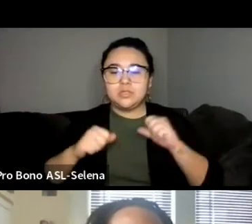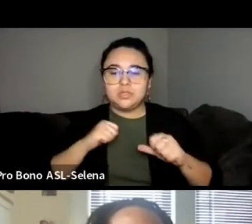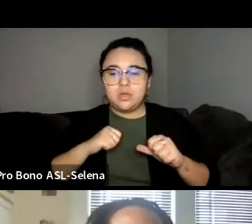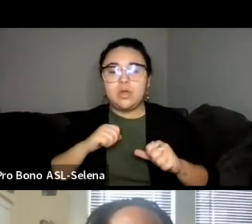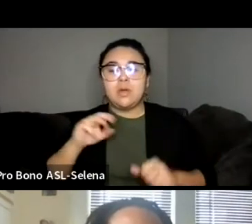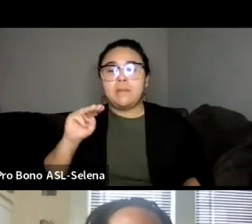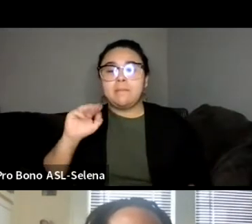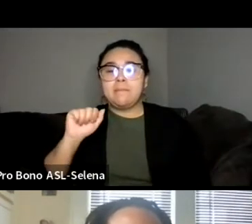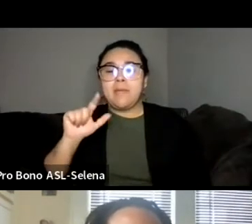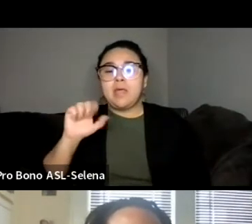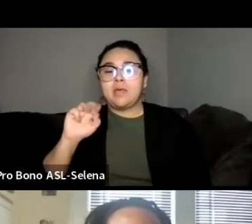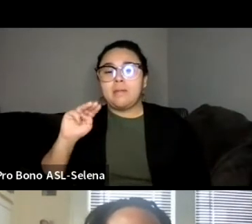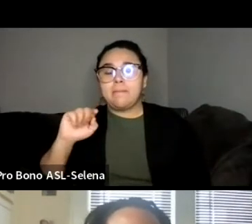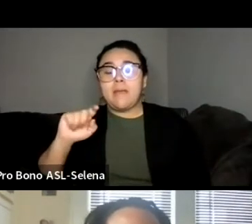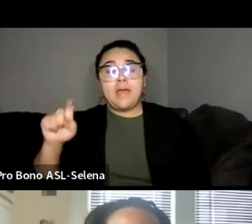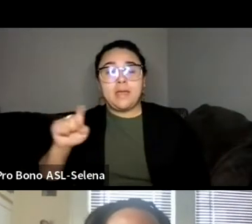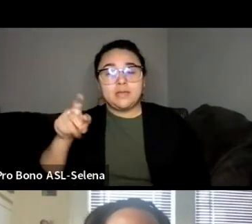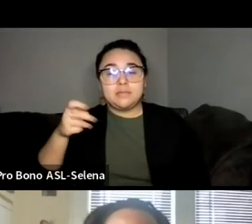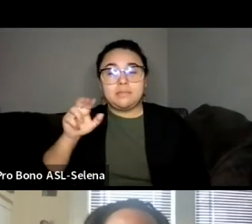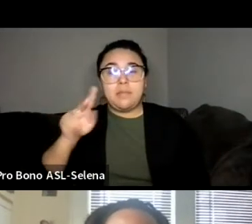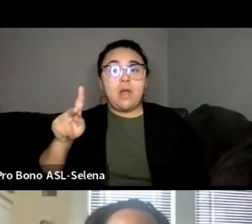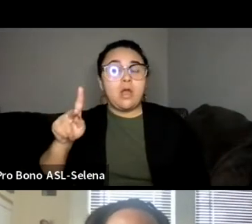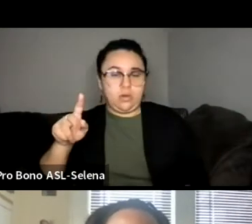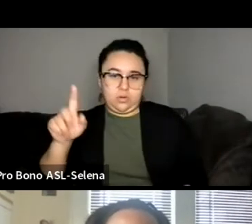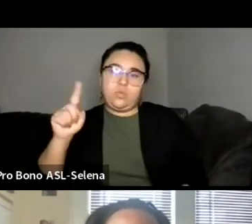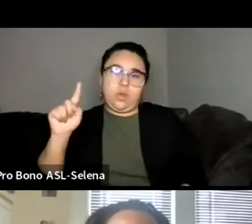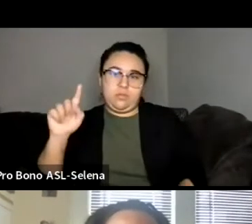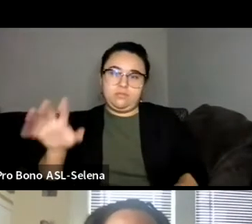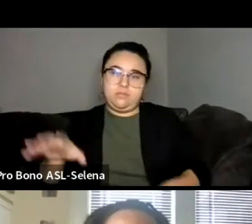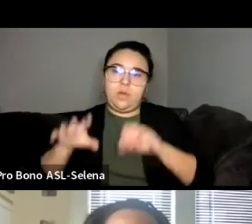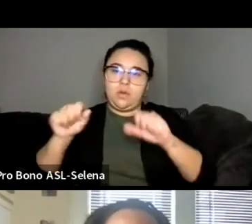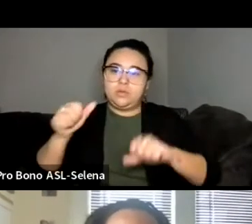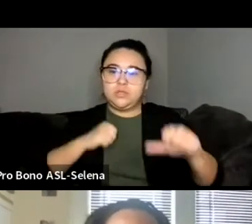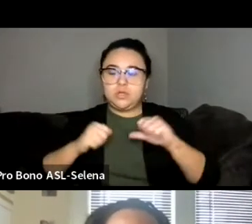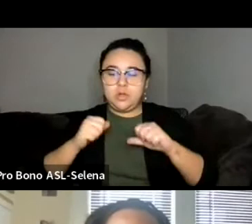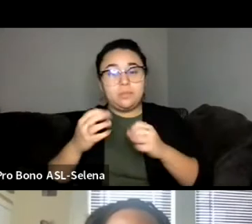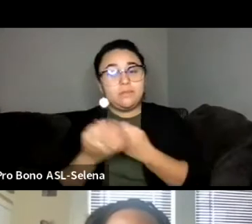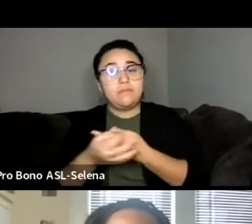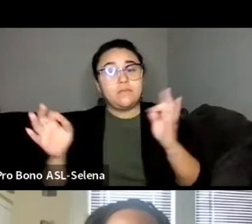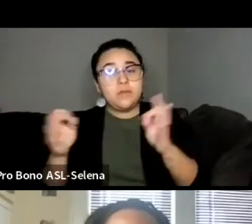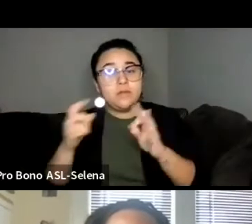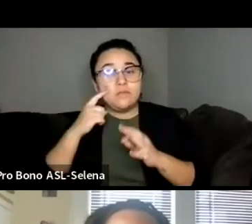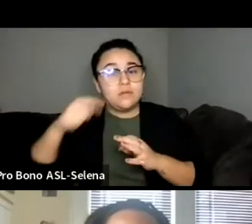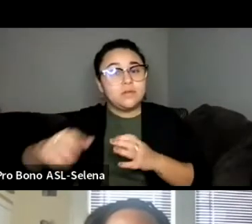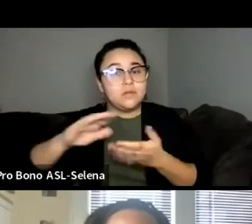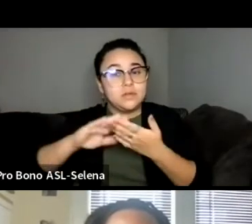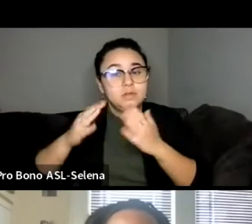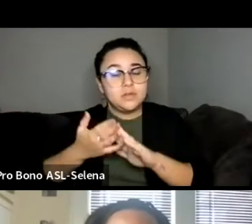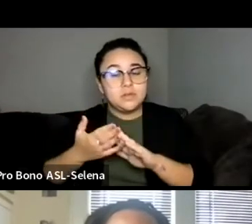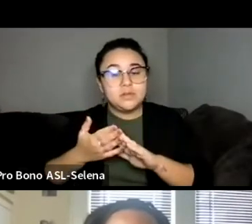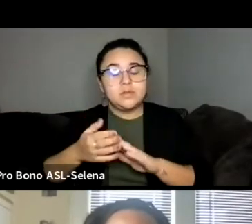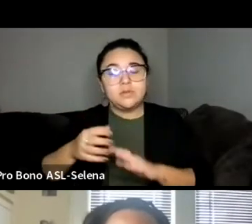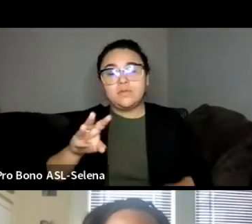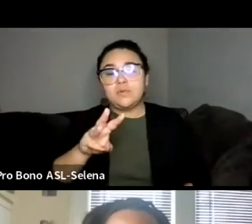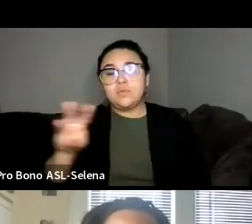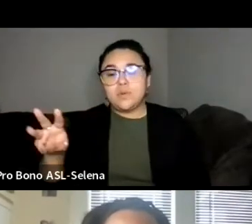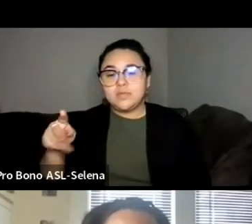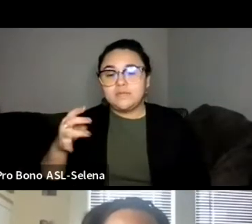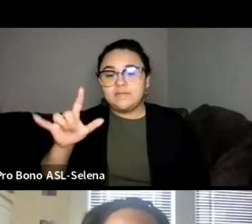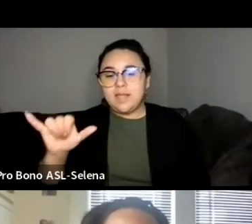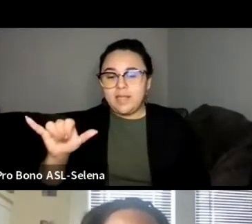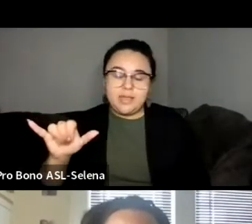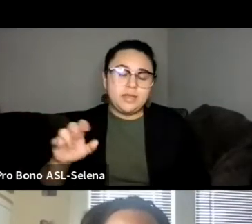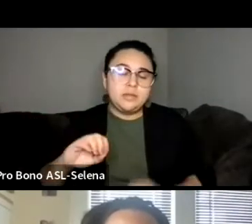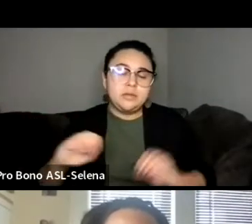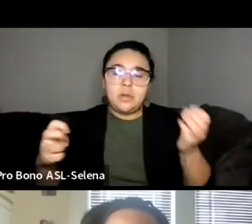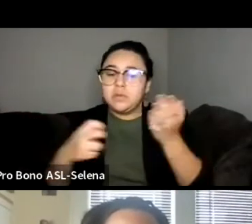our venue, so that we were able to provide the show for free for the community in West Philly, no ticket price,